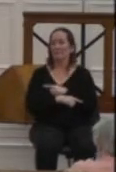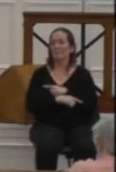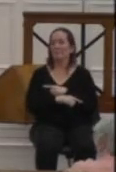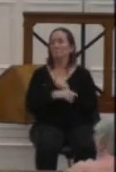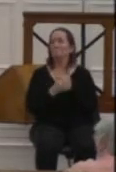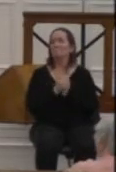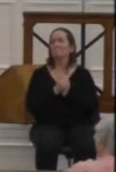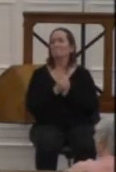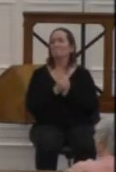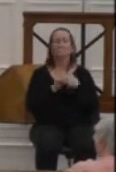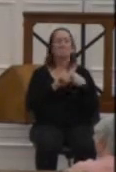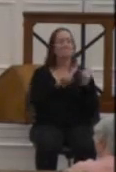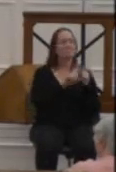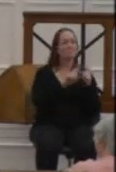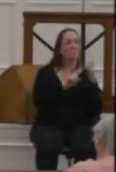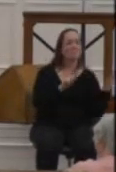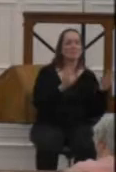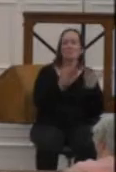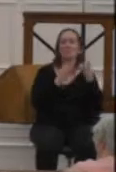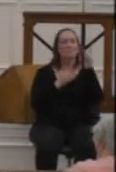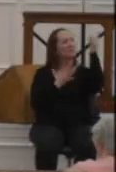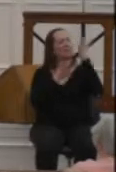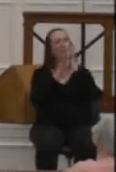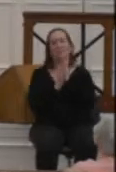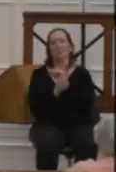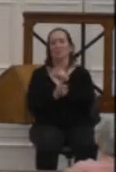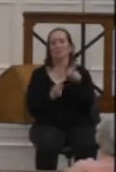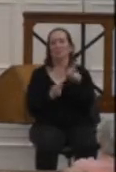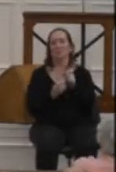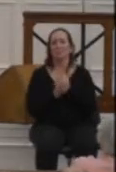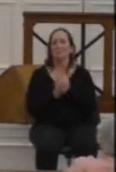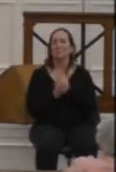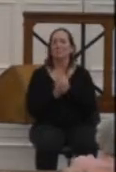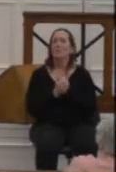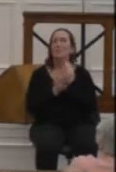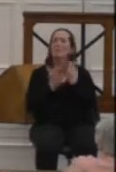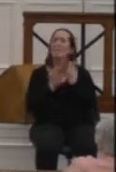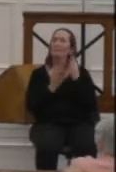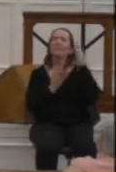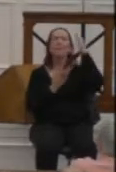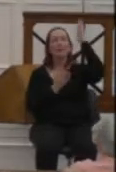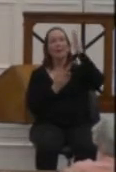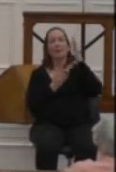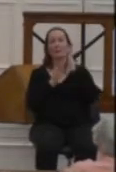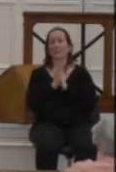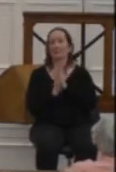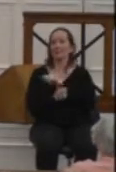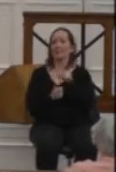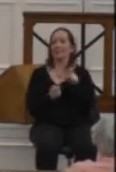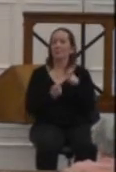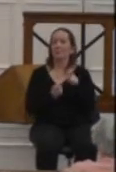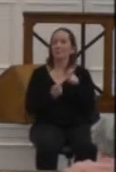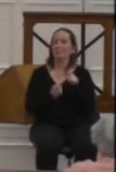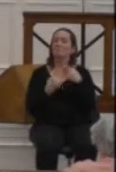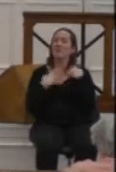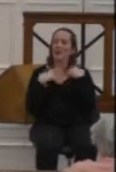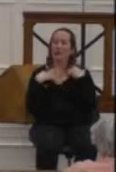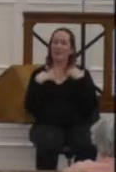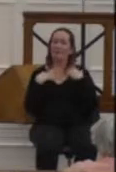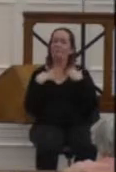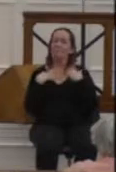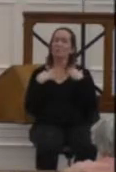There are a variety of things that He may be asking of you. Maybe He's asking you to have the